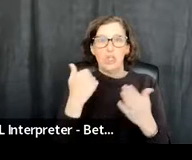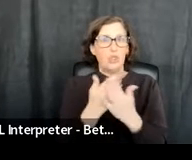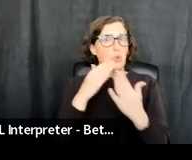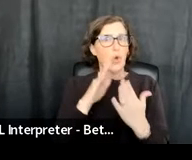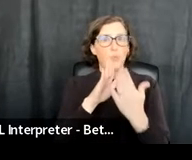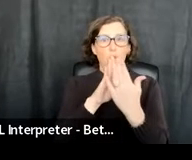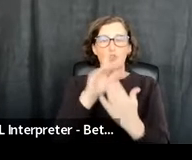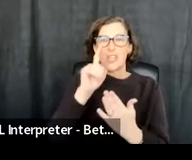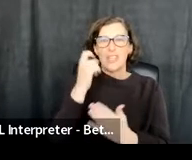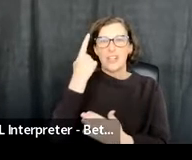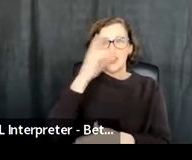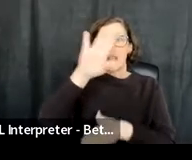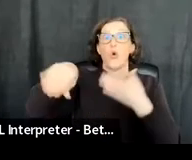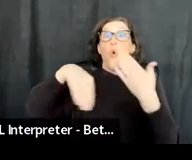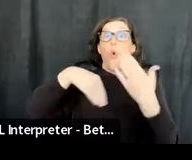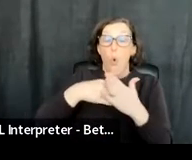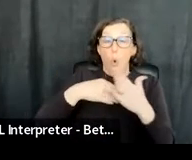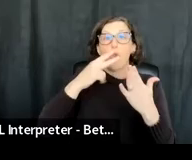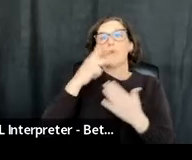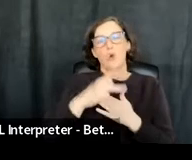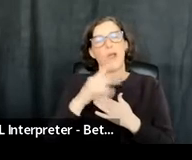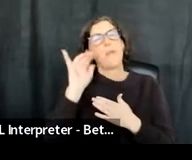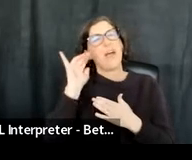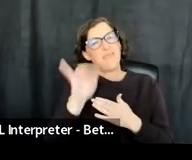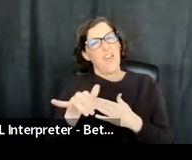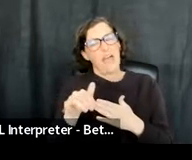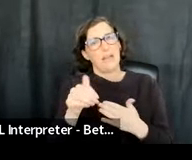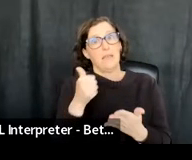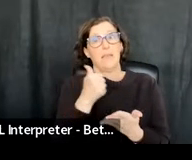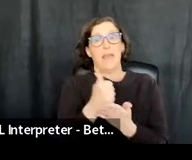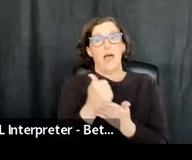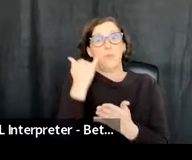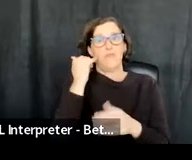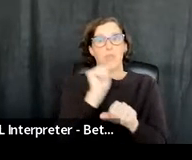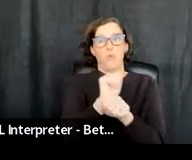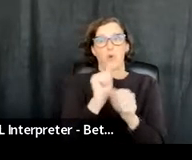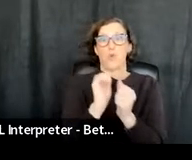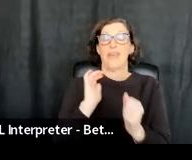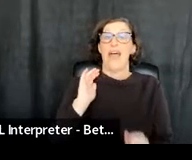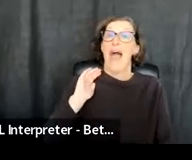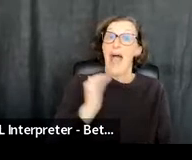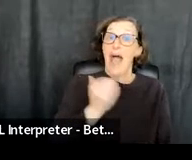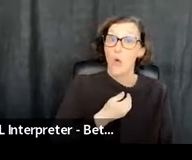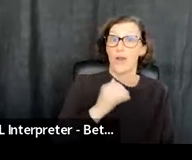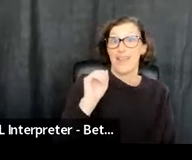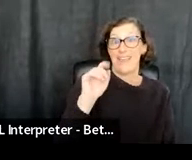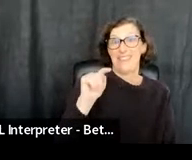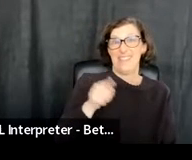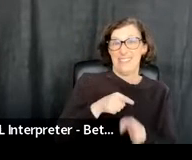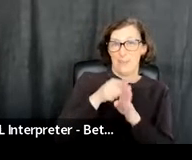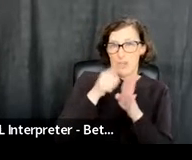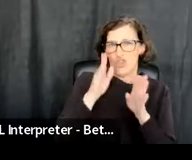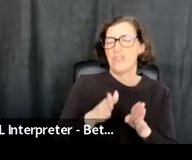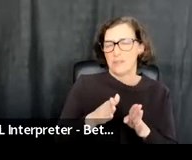the whole layout of the program, and often that's really helpful that they work with our AT specialists because they know the